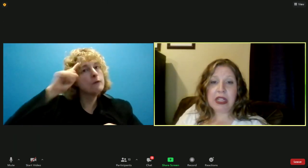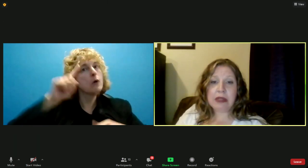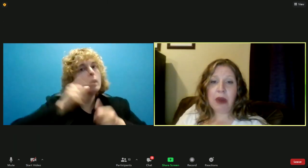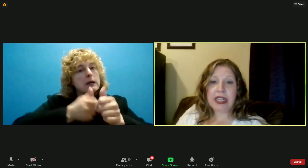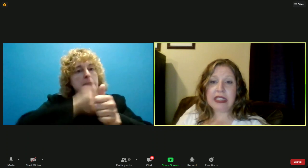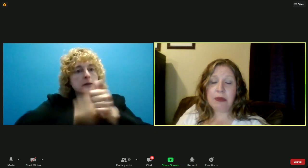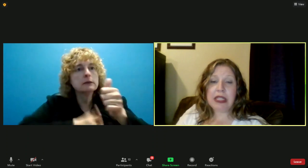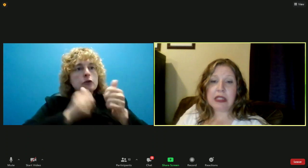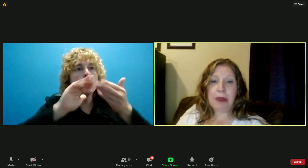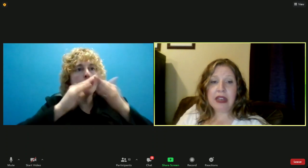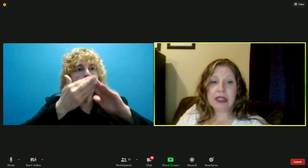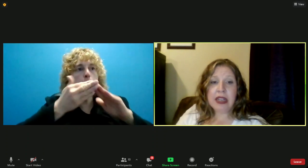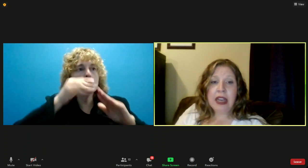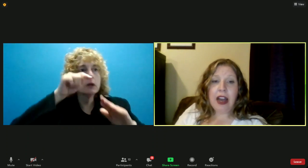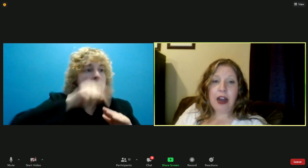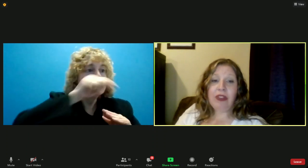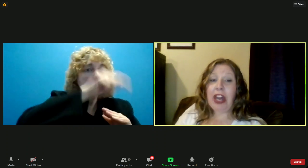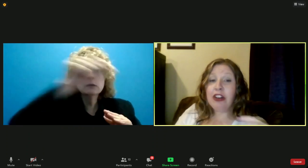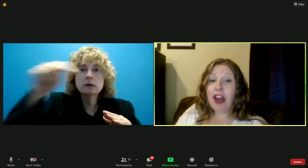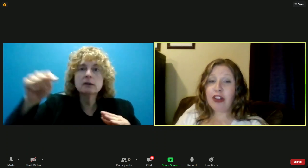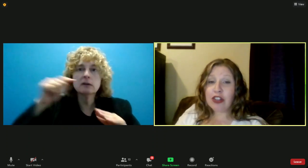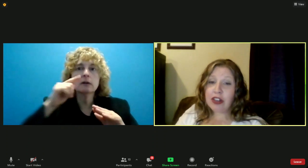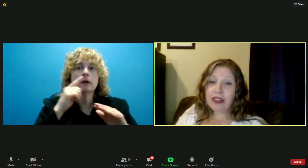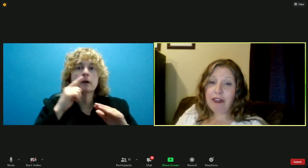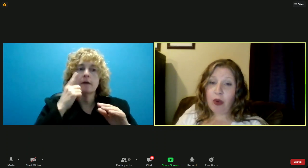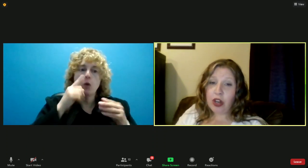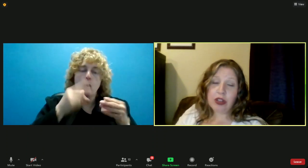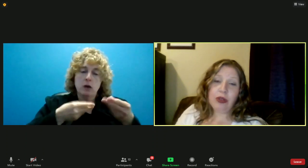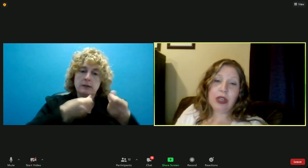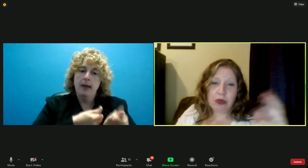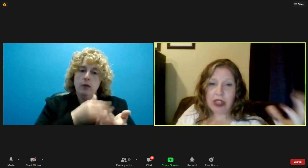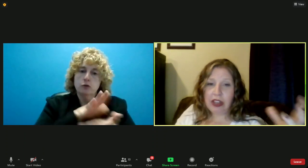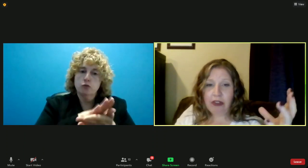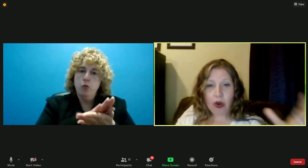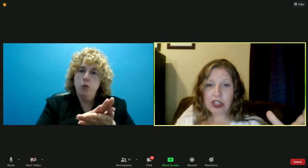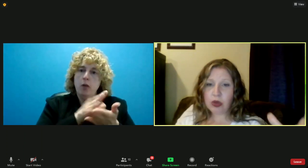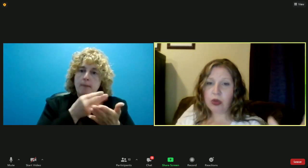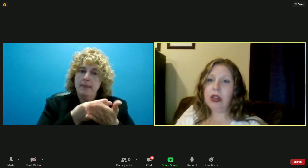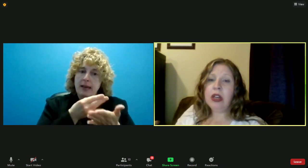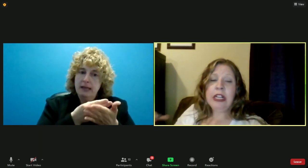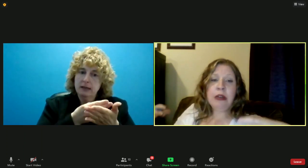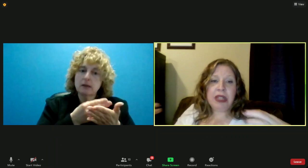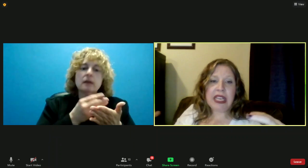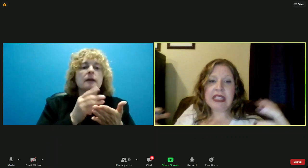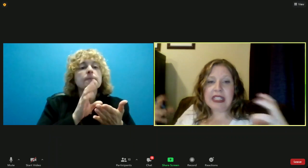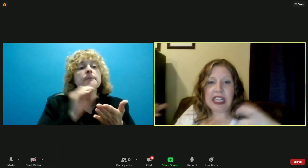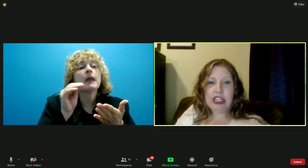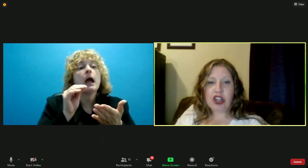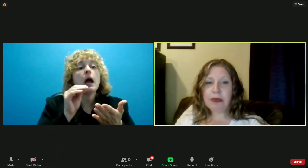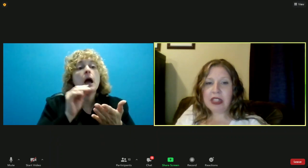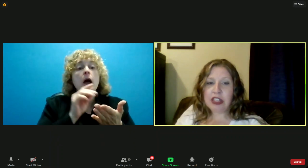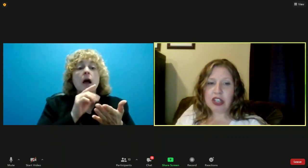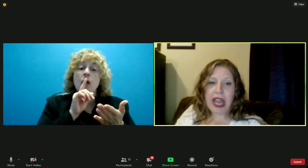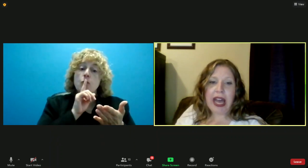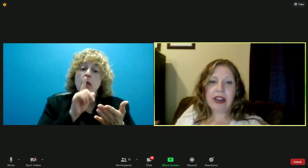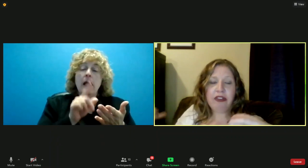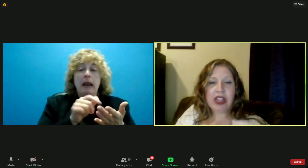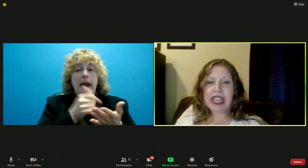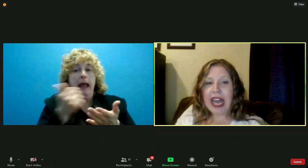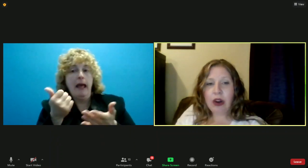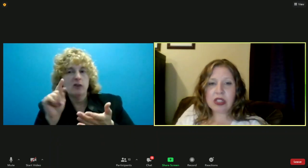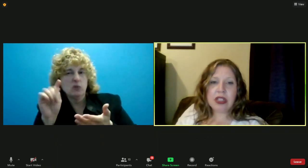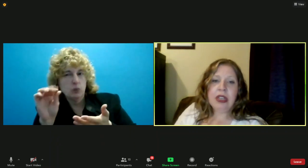school stimulus money to be spent. We've got another survey for you. It's really a voting tool. Please, it's getting dropped in